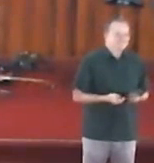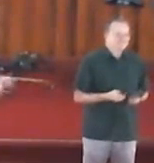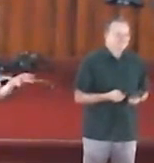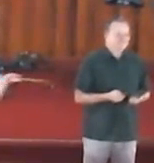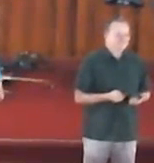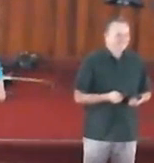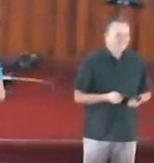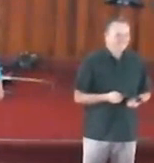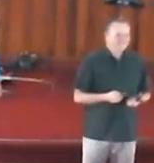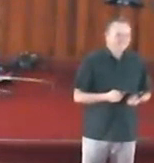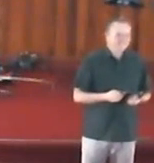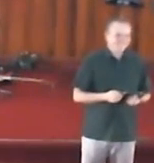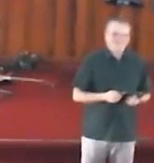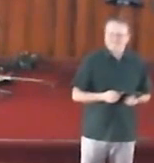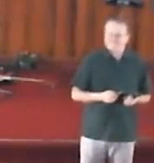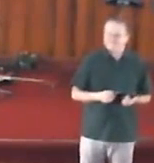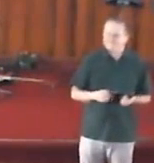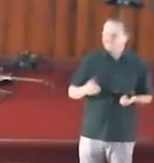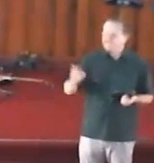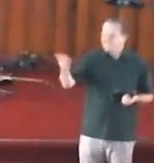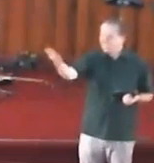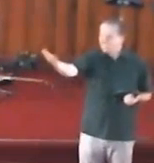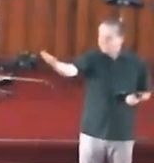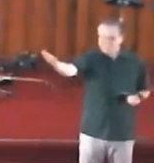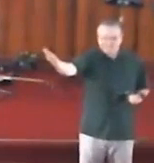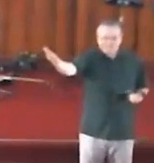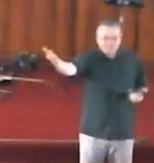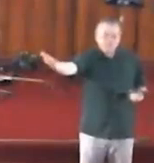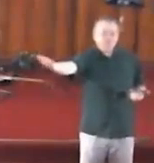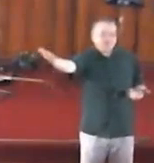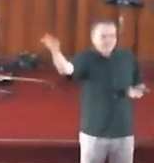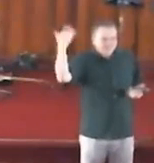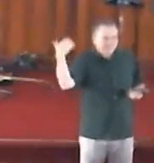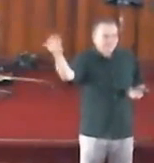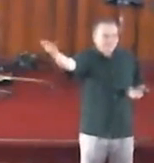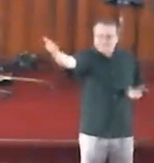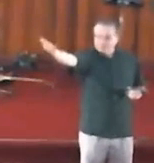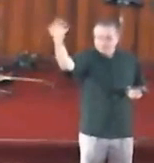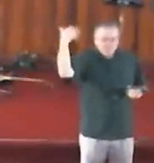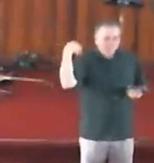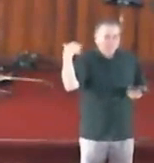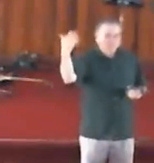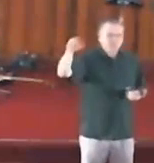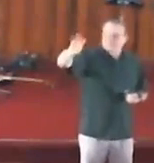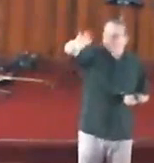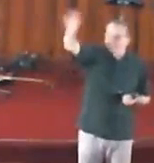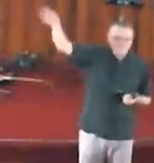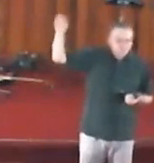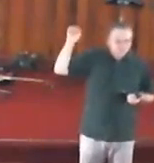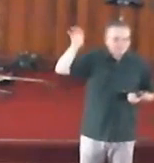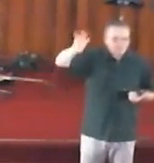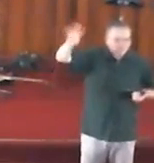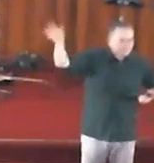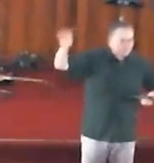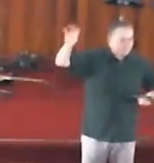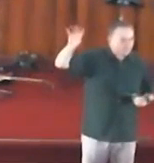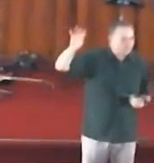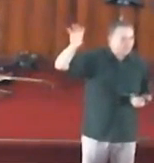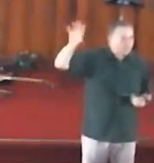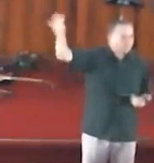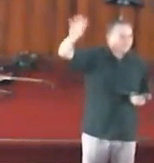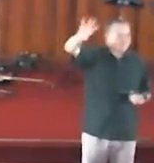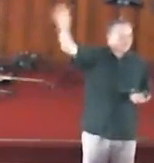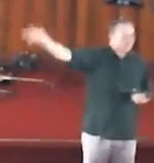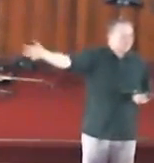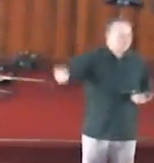Here in Moravia we see rainbows very often. La lluvia viene del lado de Limón sobre las montañas y hay